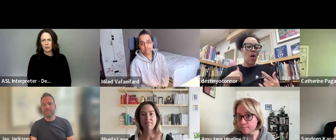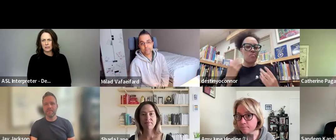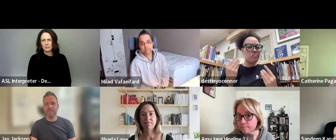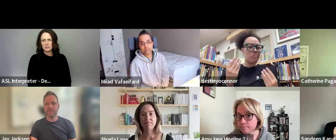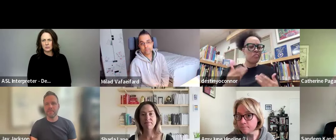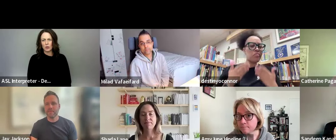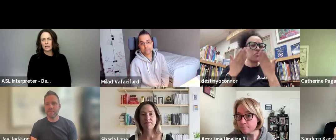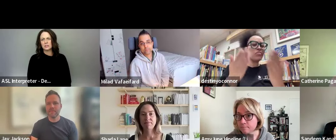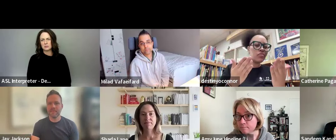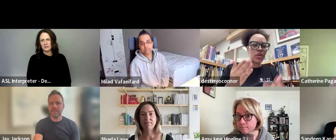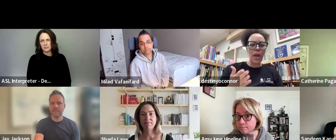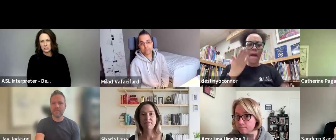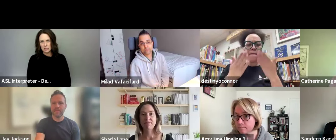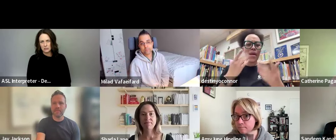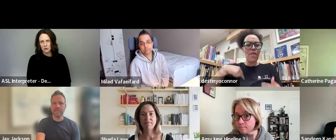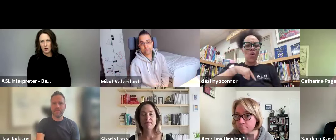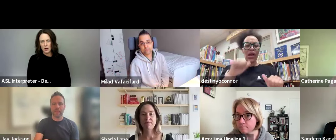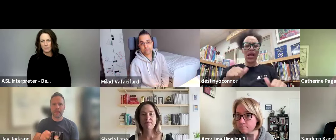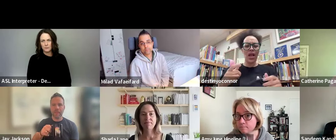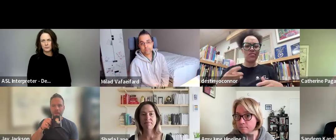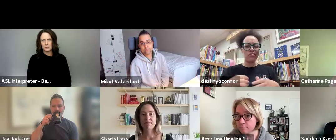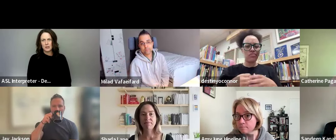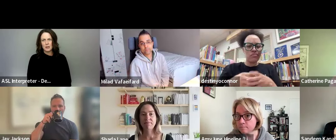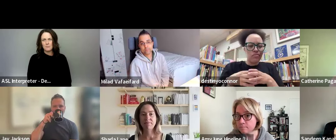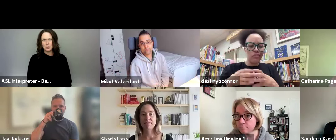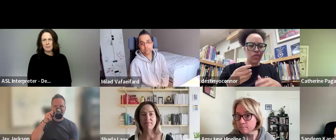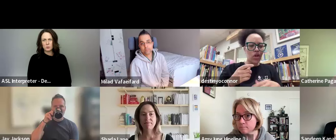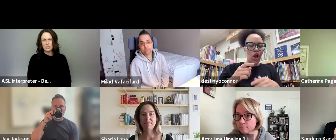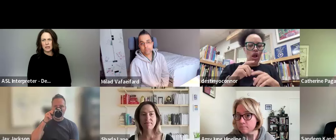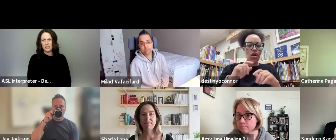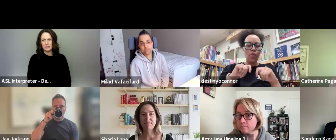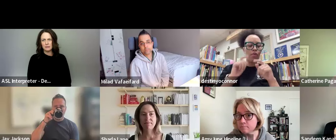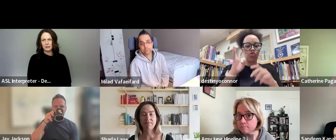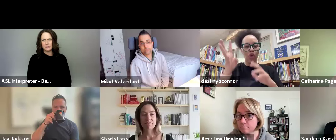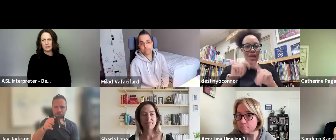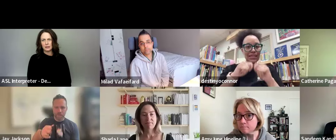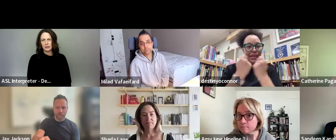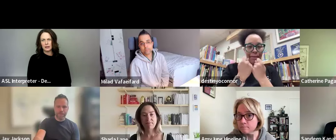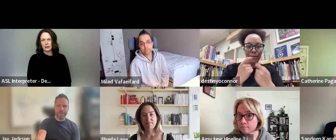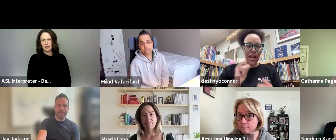we're working some working on some stuff in DC. So perhaps we can